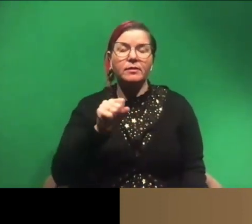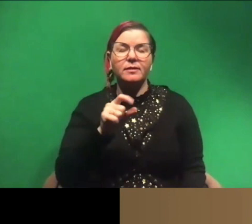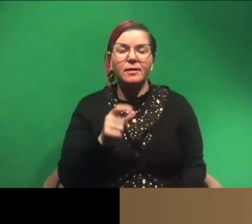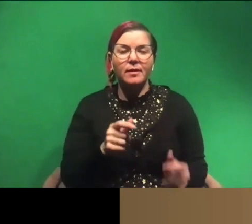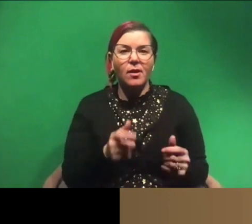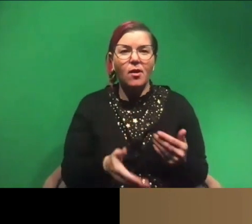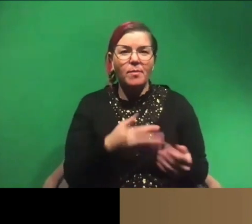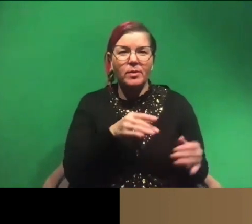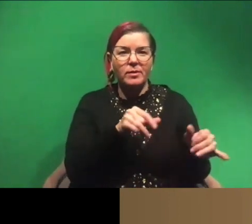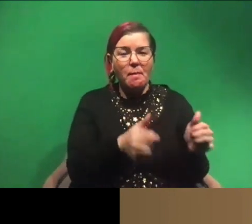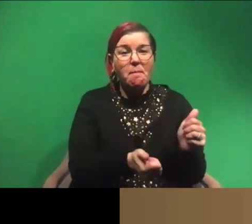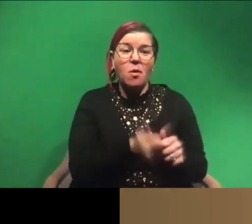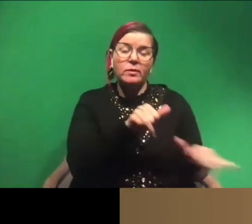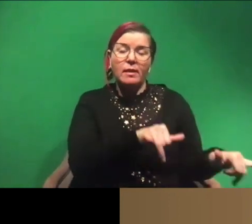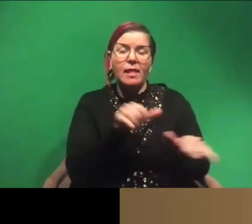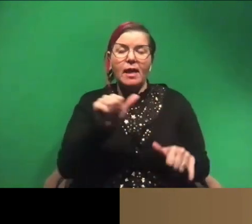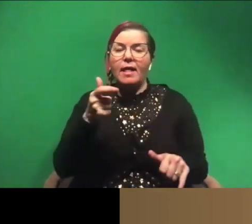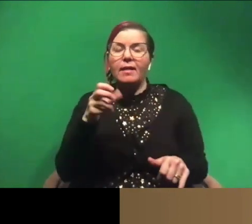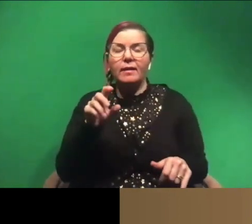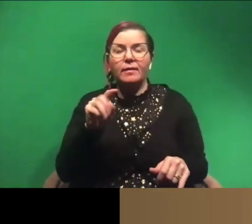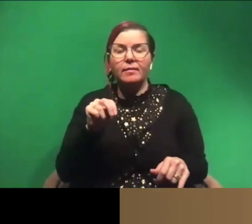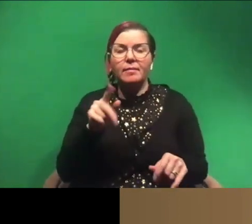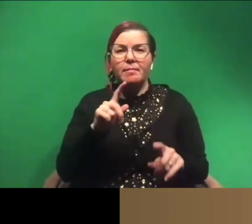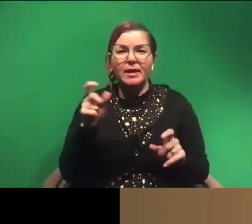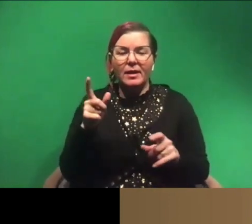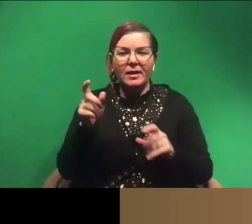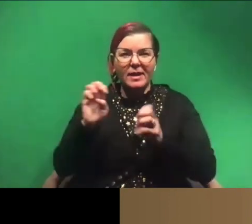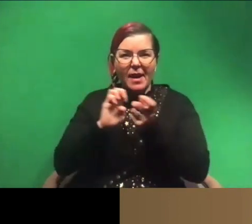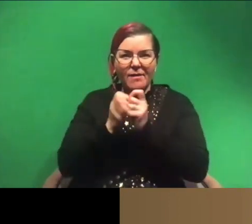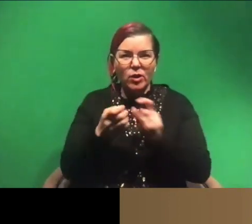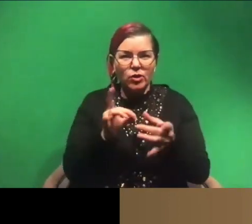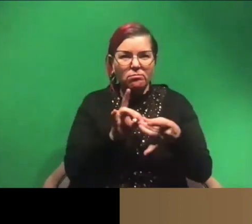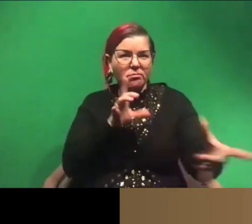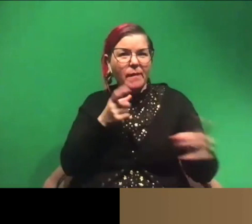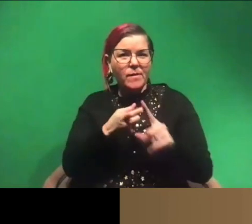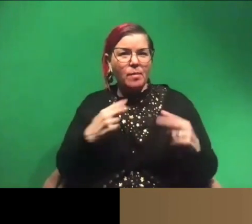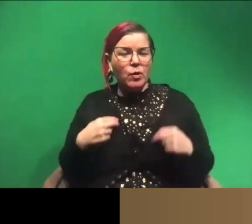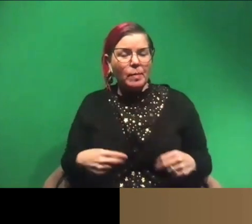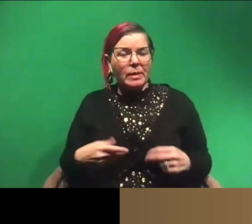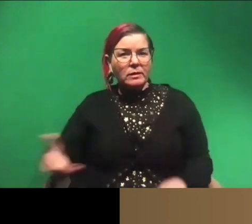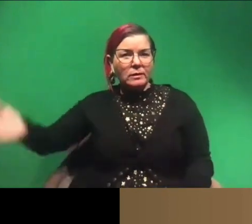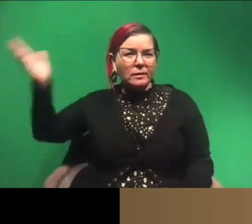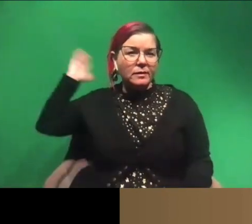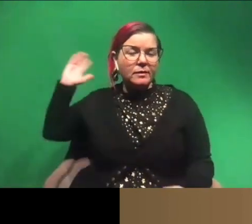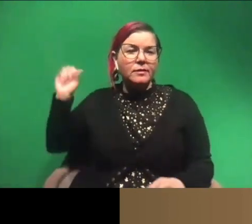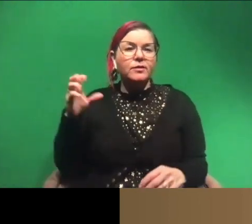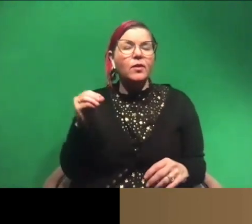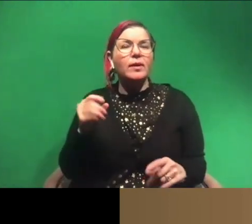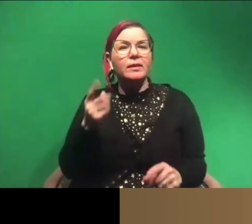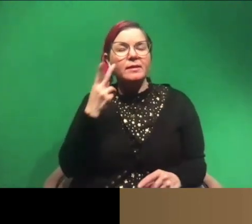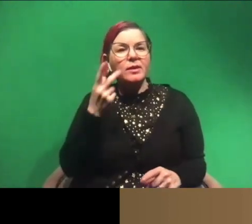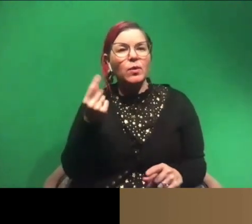have because they diverge so long in evolution from us. And so in a sense, you can see what a